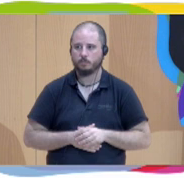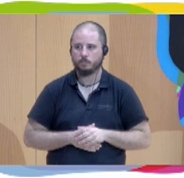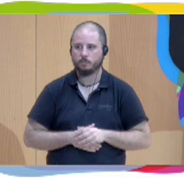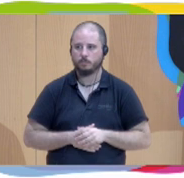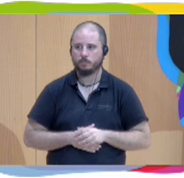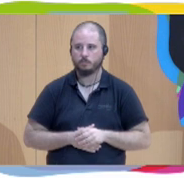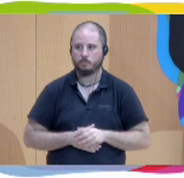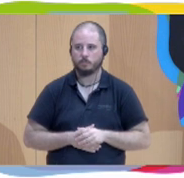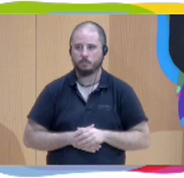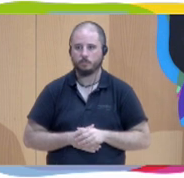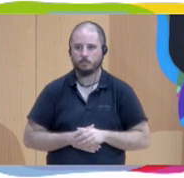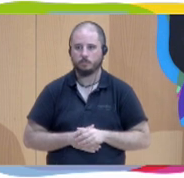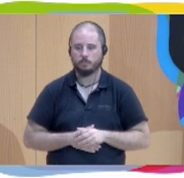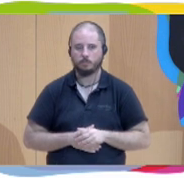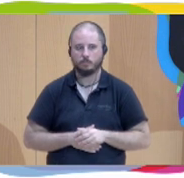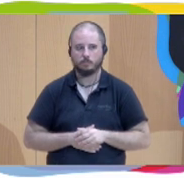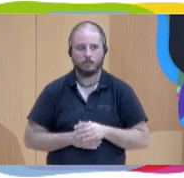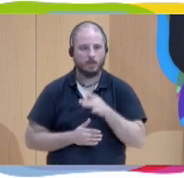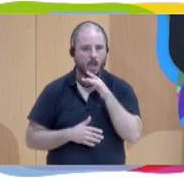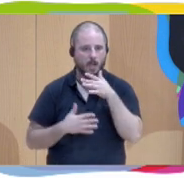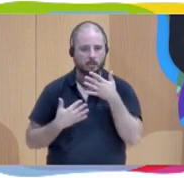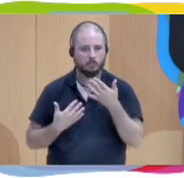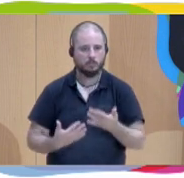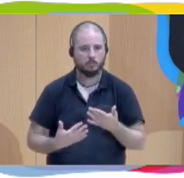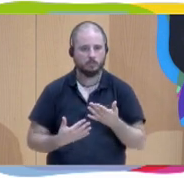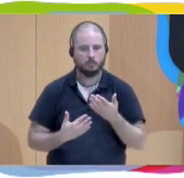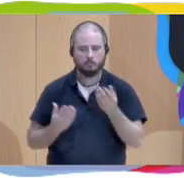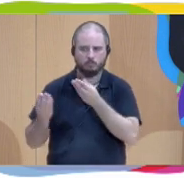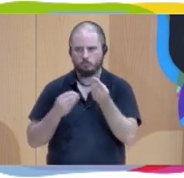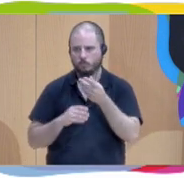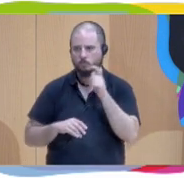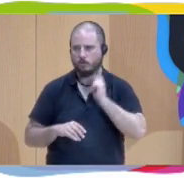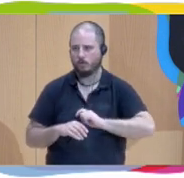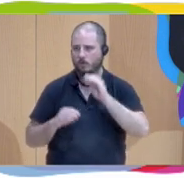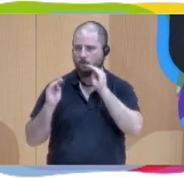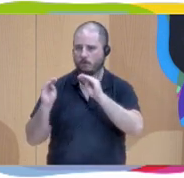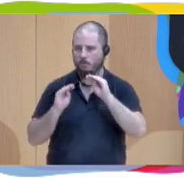in all the corners of Navarra area, as you can see from the map.